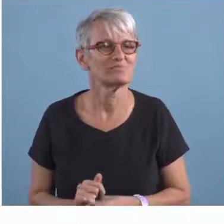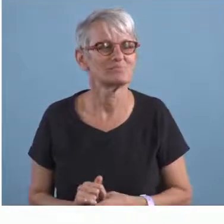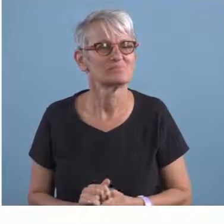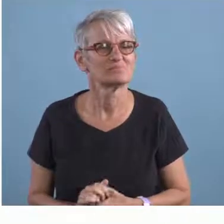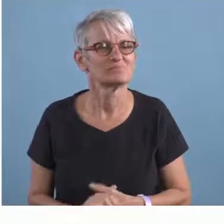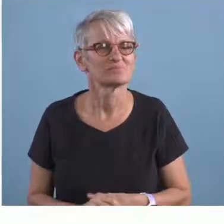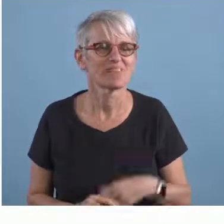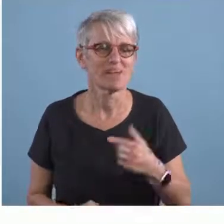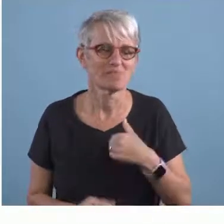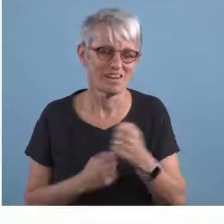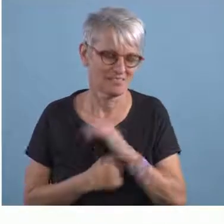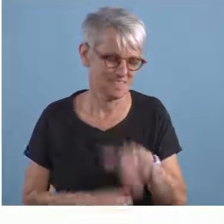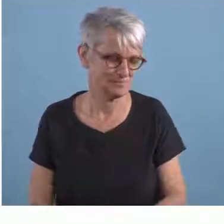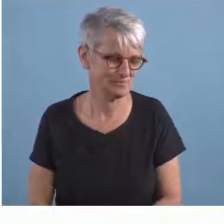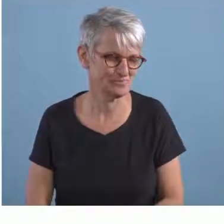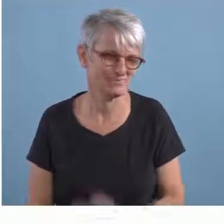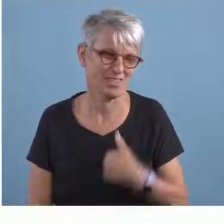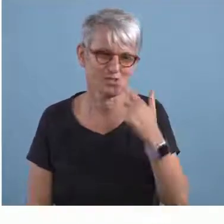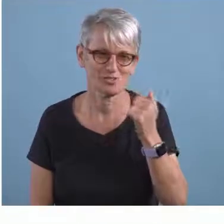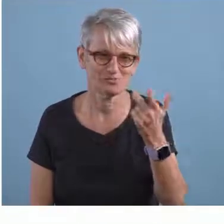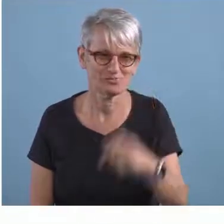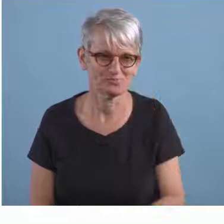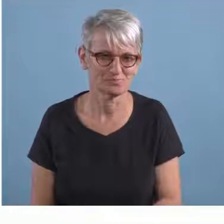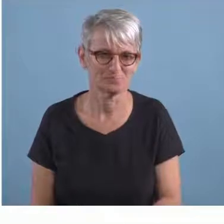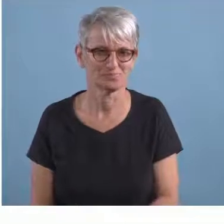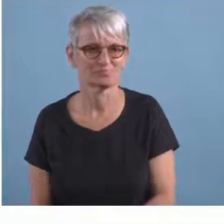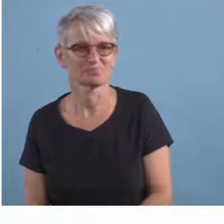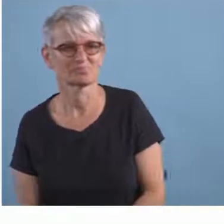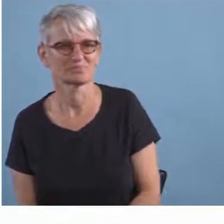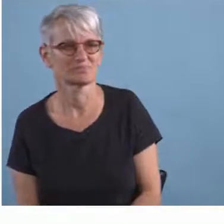I love that idea. I just thought it was a cute thing to quote.